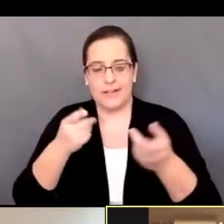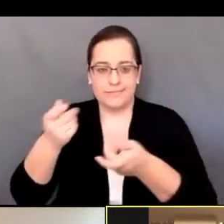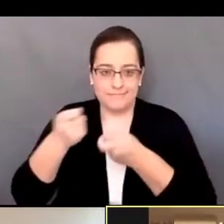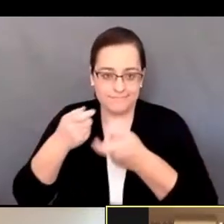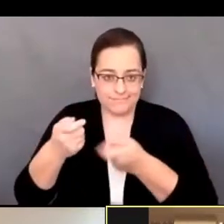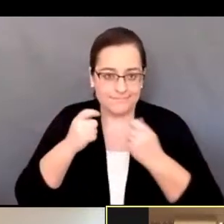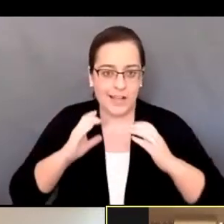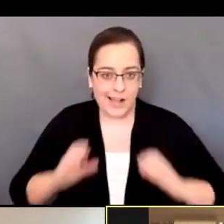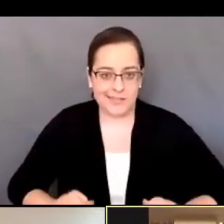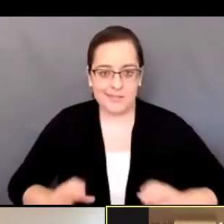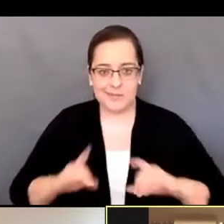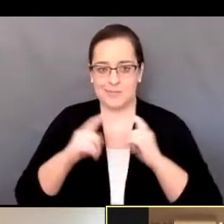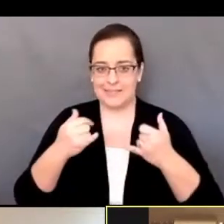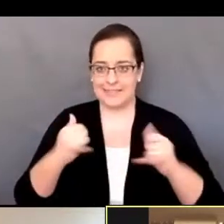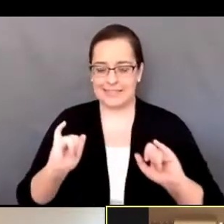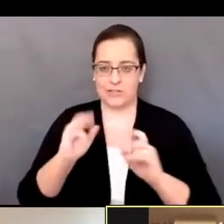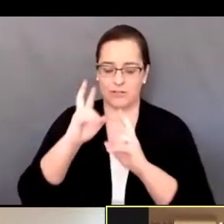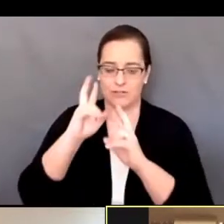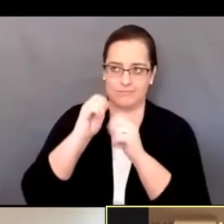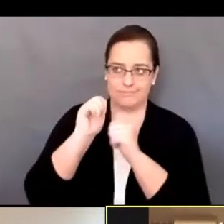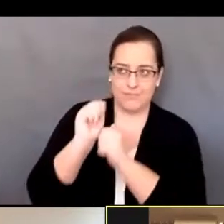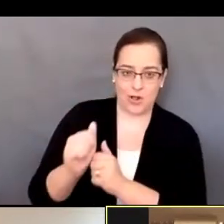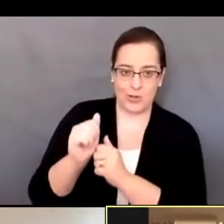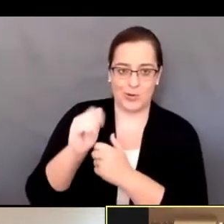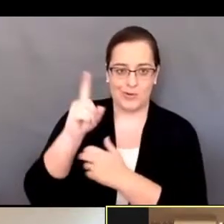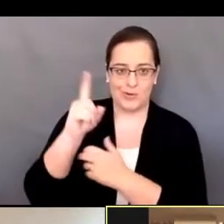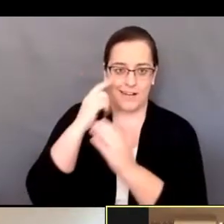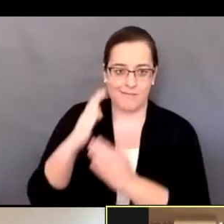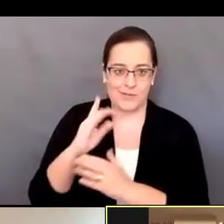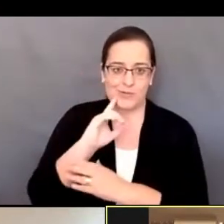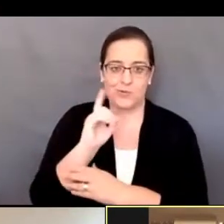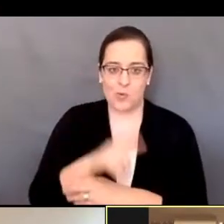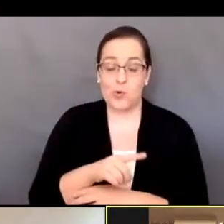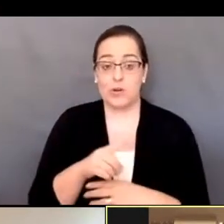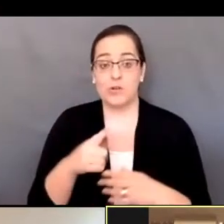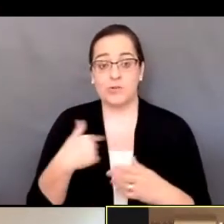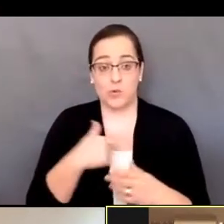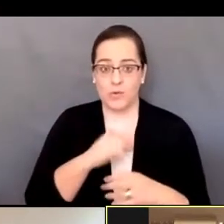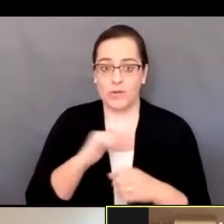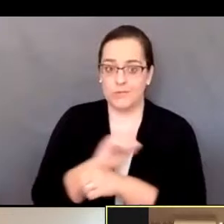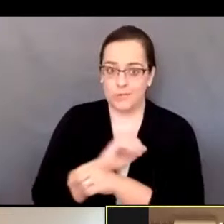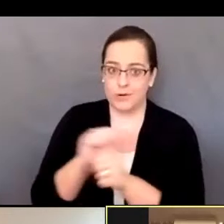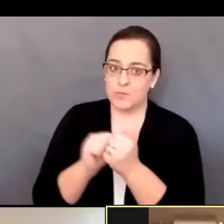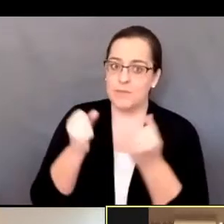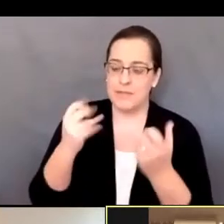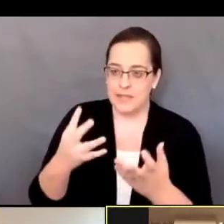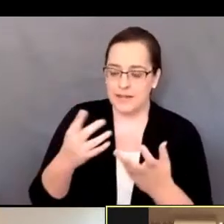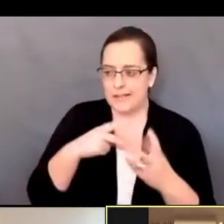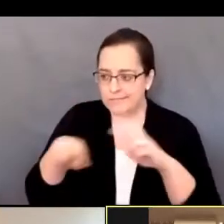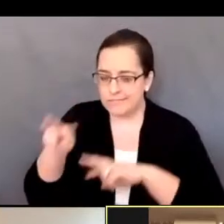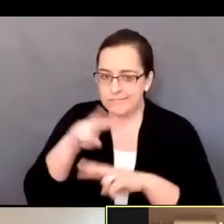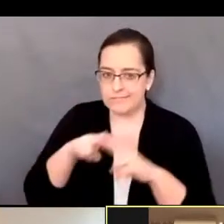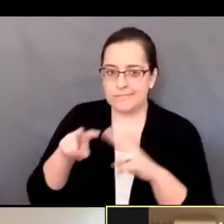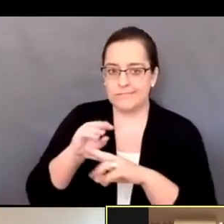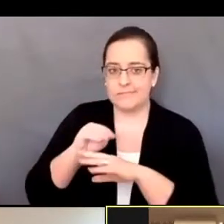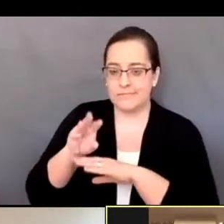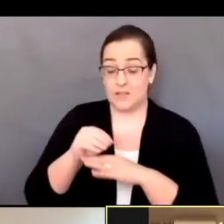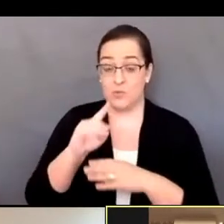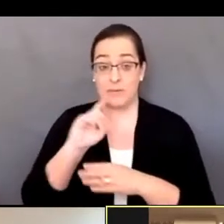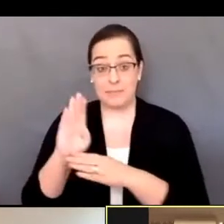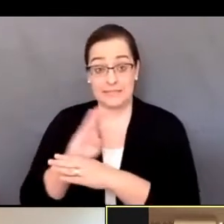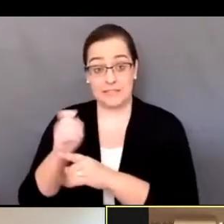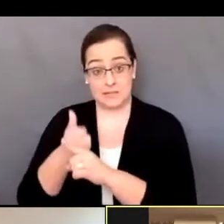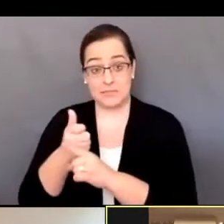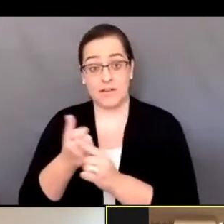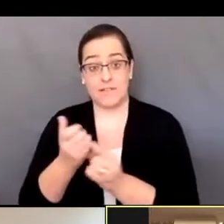still observing the governor's orders. So we've provided a lot of proactive assistance at the request of businesses.